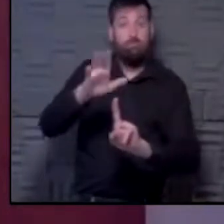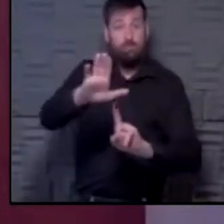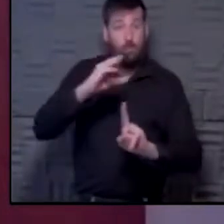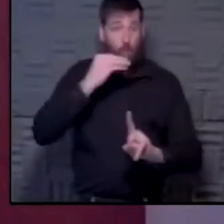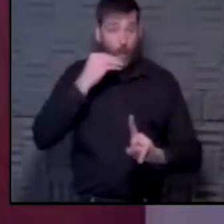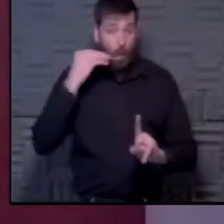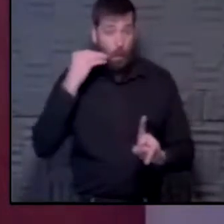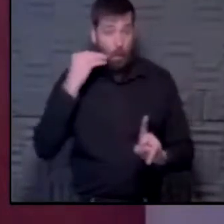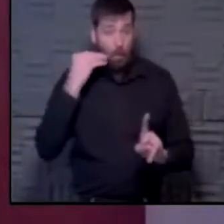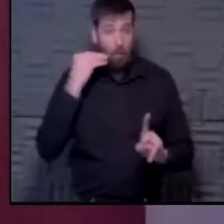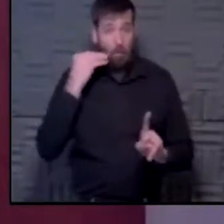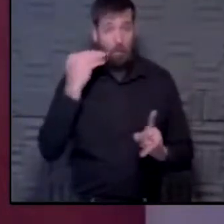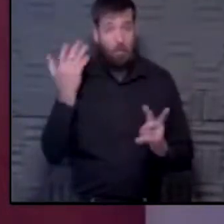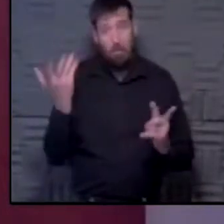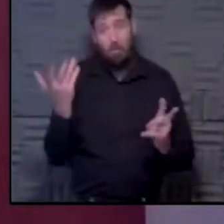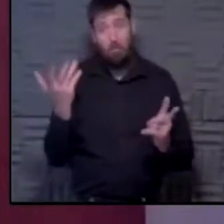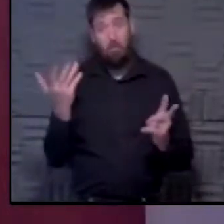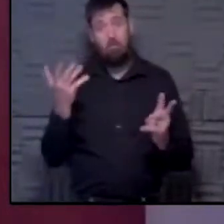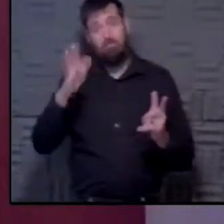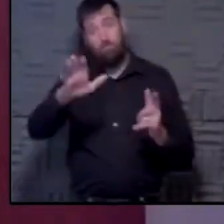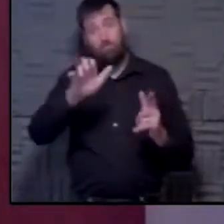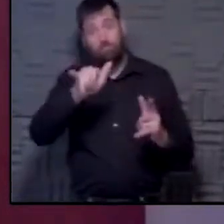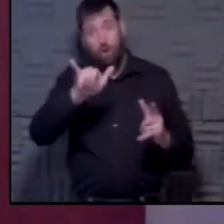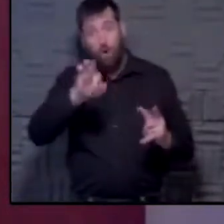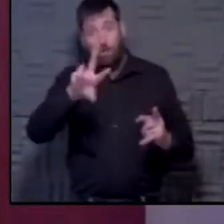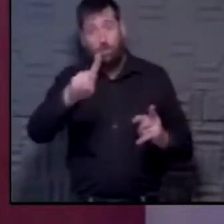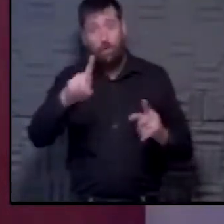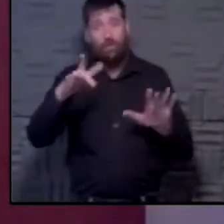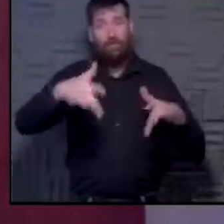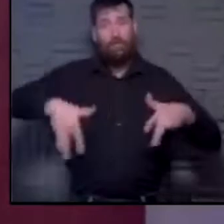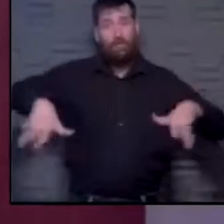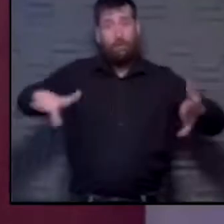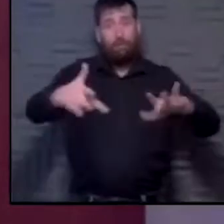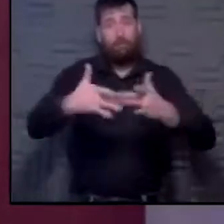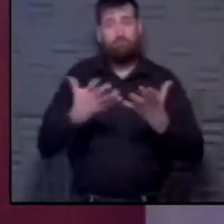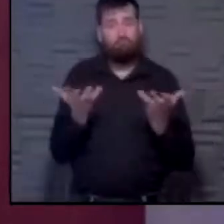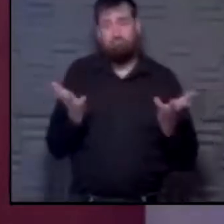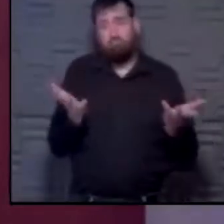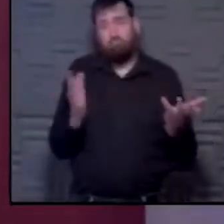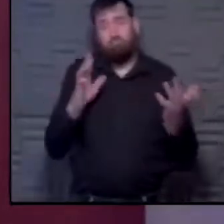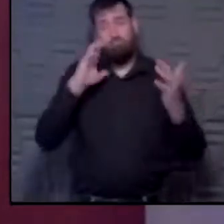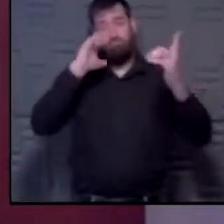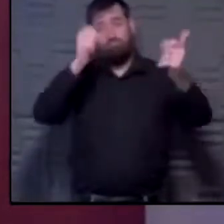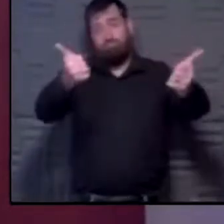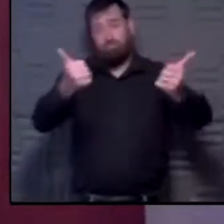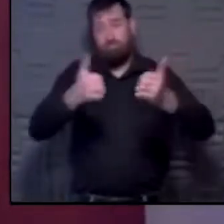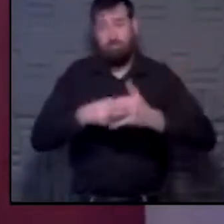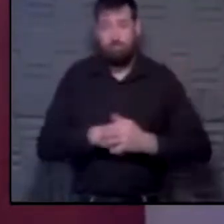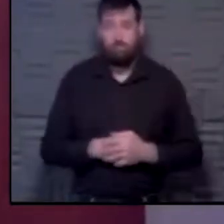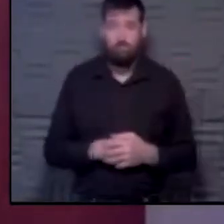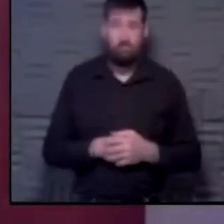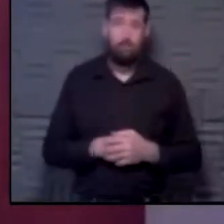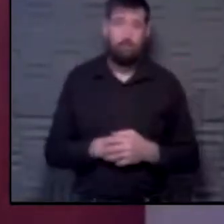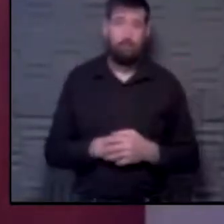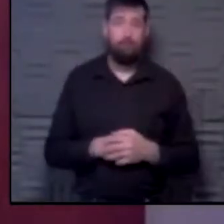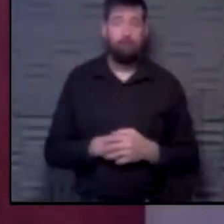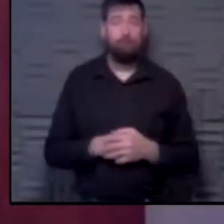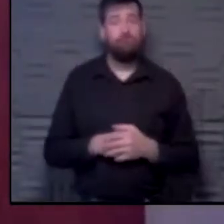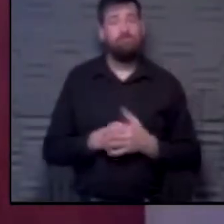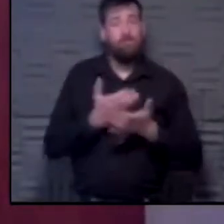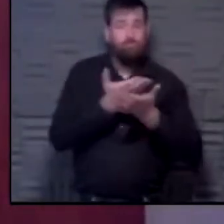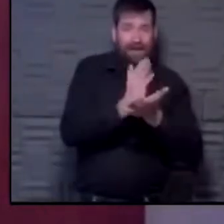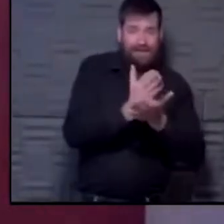home, out in your yard with no one around, go free. But with rights